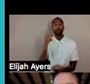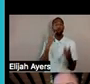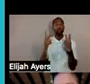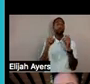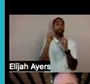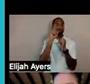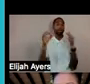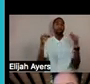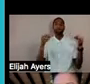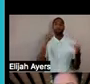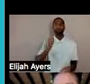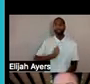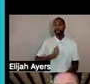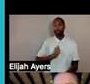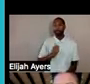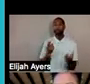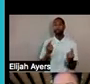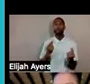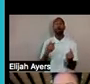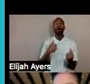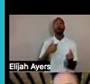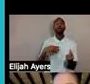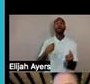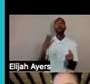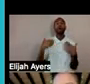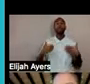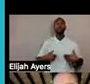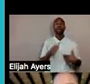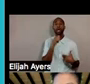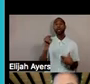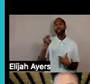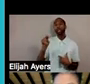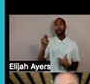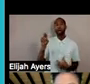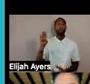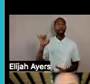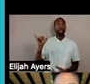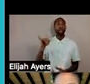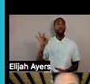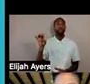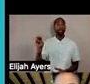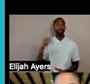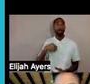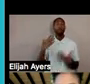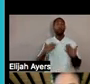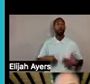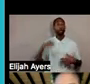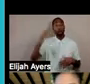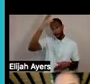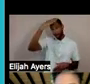of myself, I am a white-bodied, non-binary femme, wearing a ball cap,